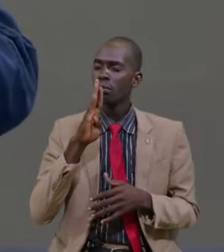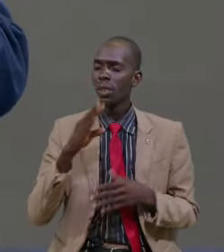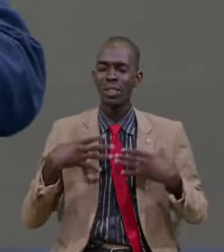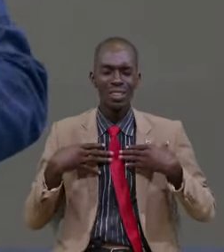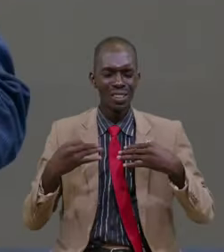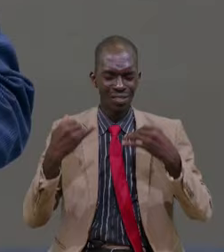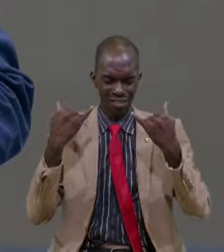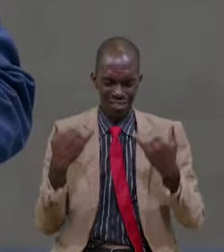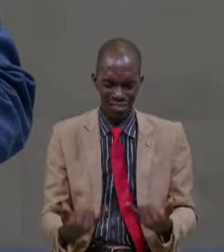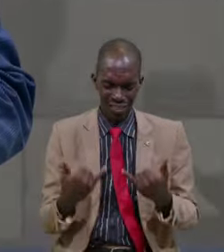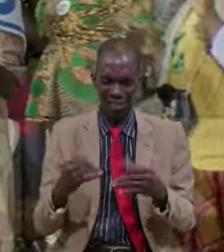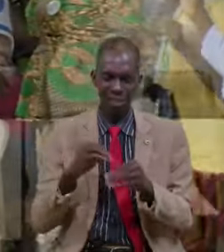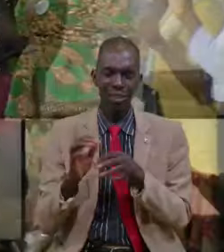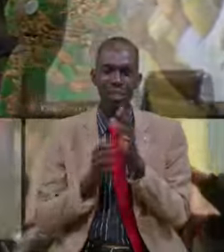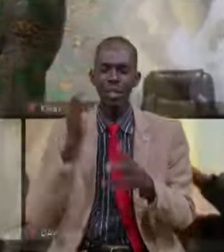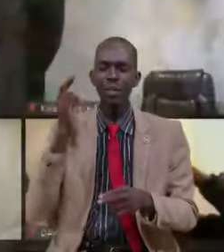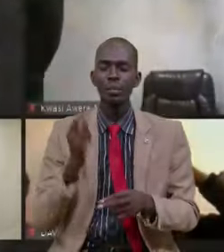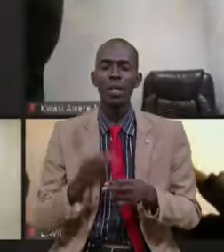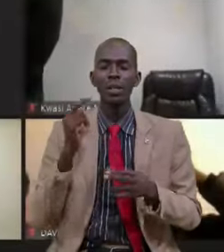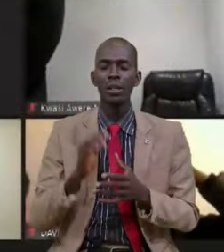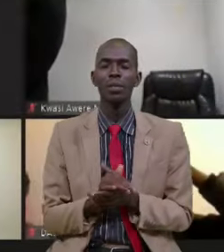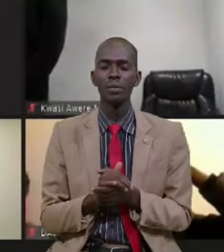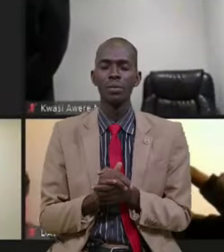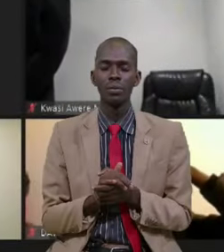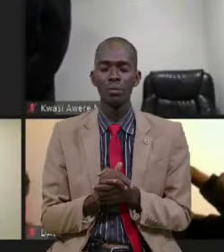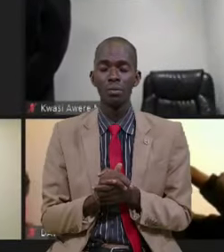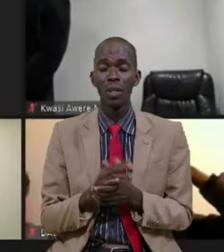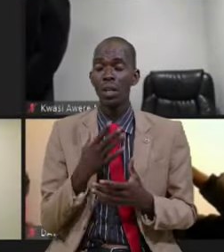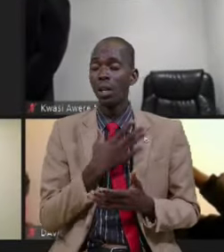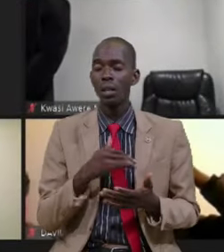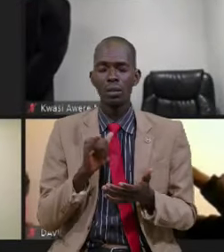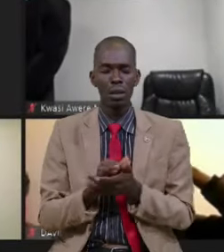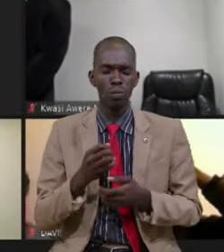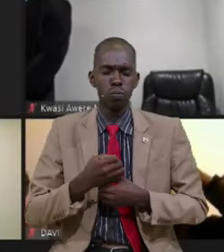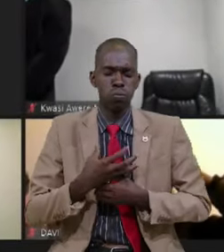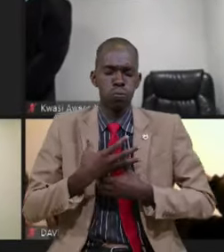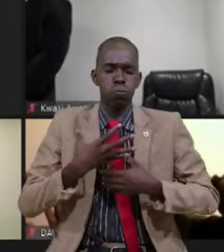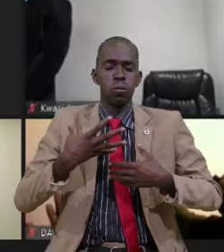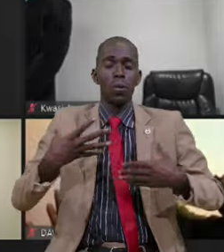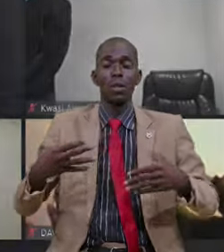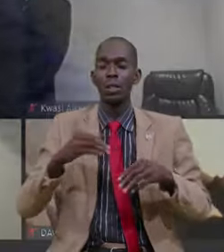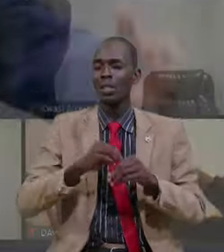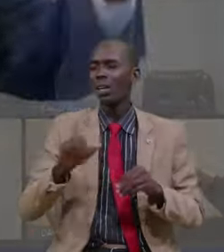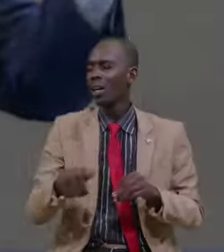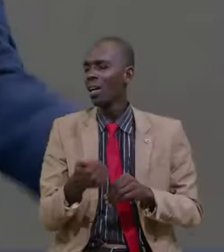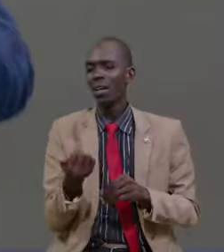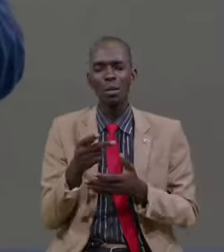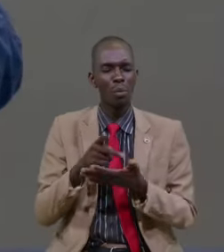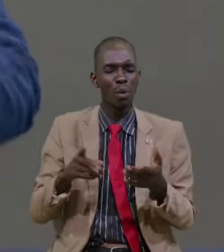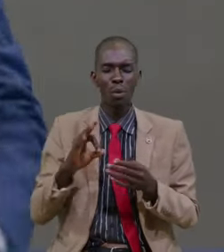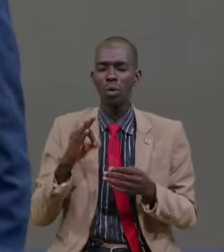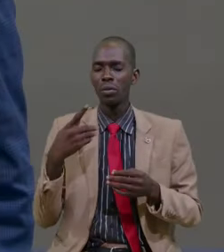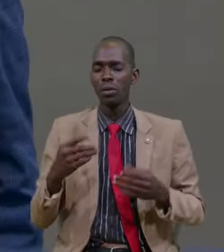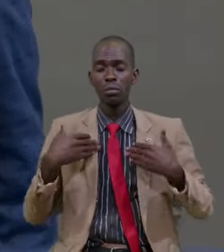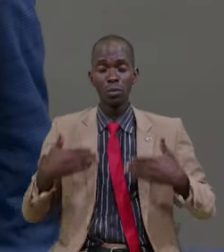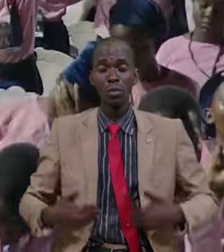now in Jesus' name. And that swelling in any part of the body, come out